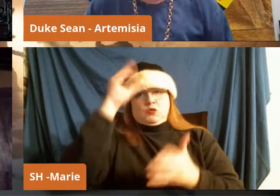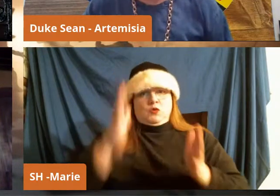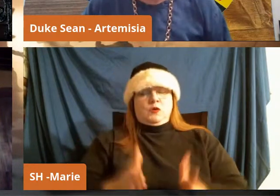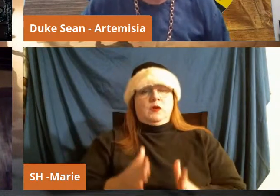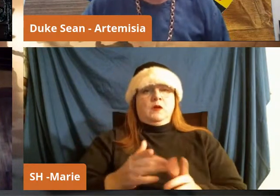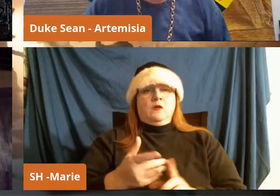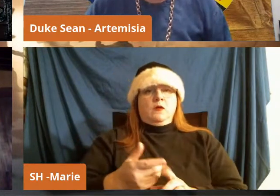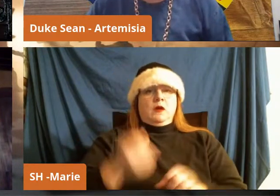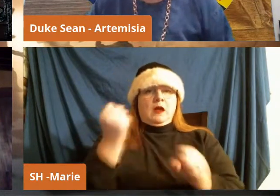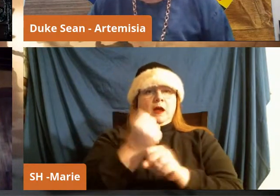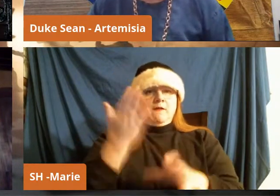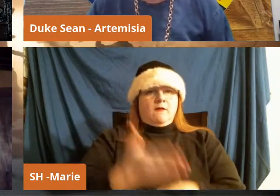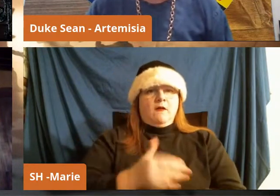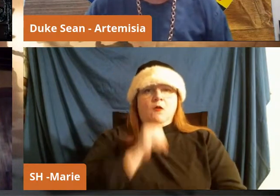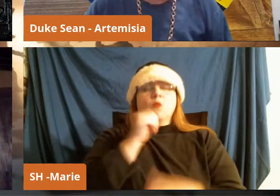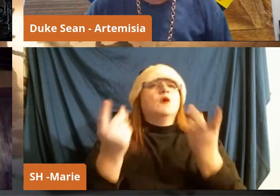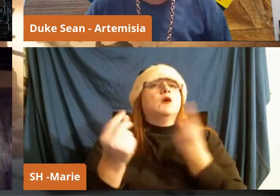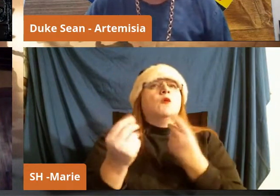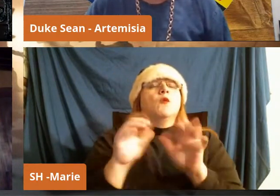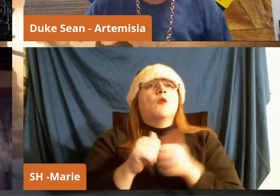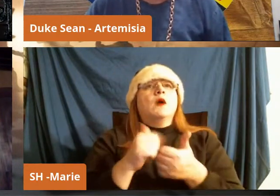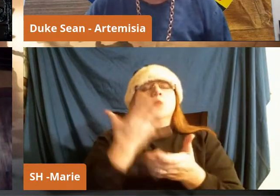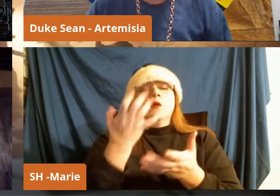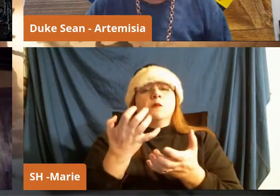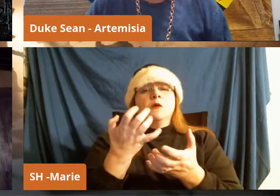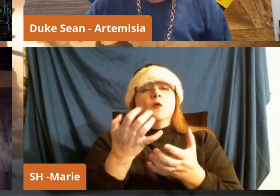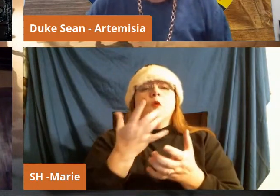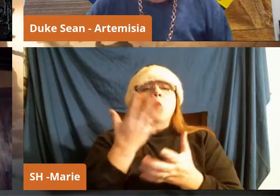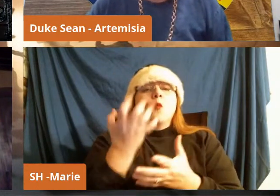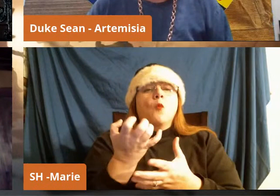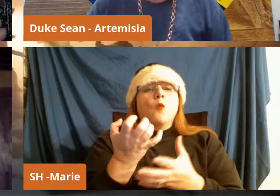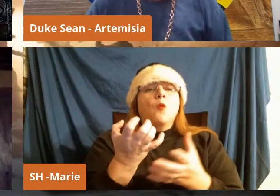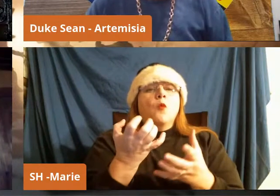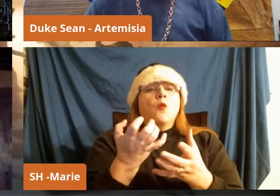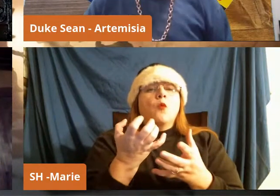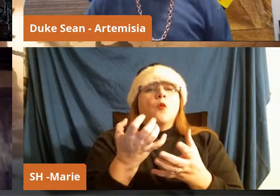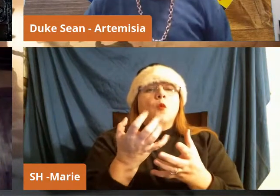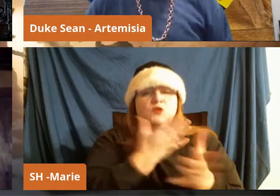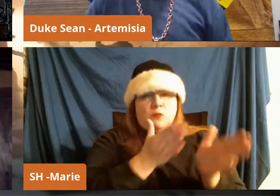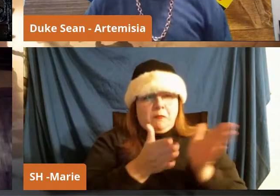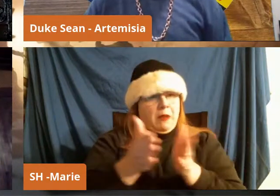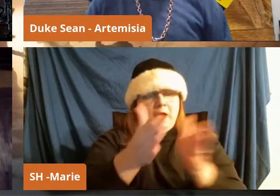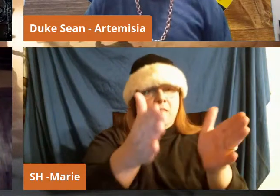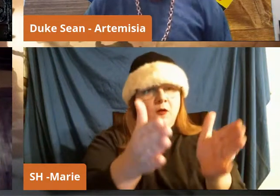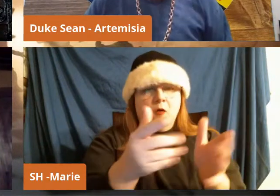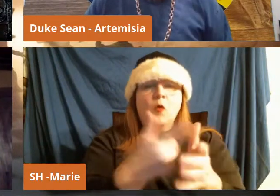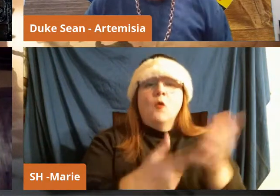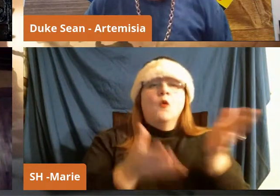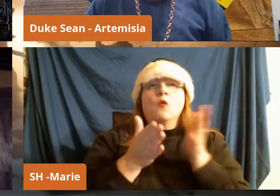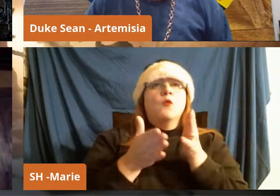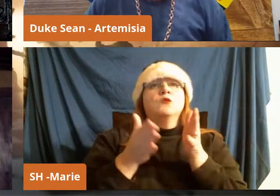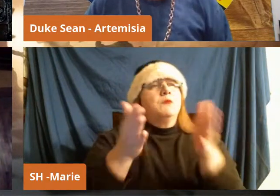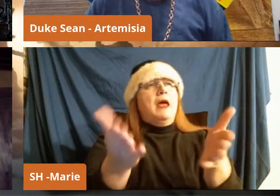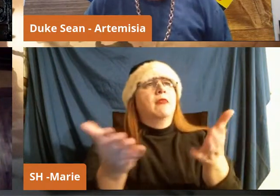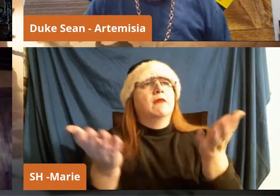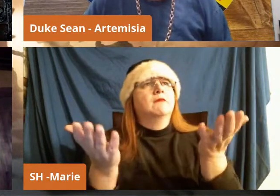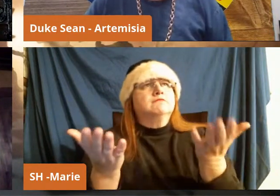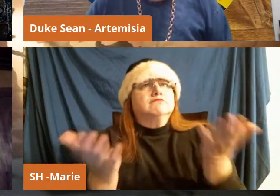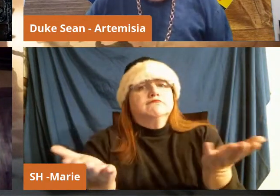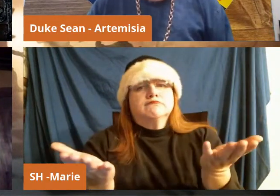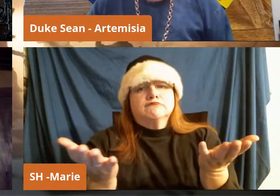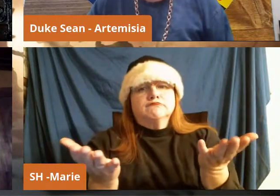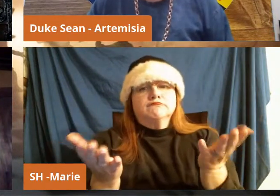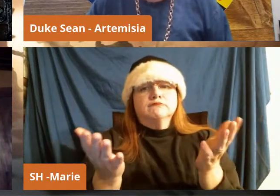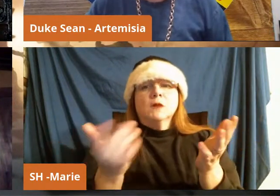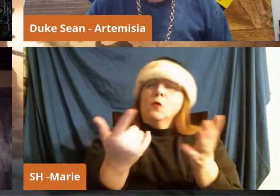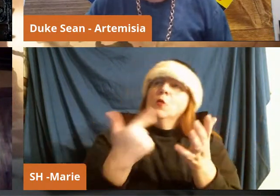I'm a heavy fighter. So she was like, well, why do you want to be my protege? What's your path? Right. That was the first question that anybody asked me, what's your path? I